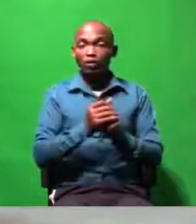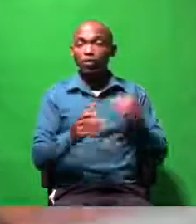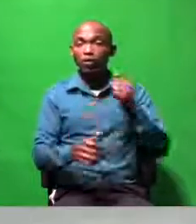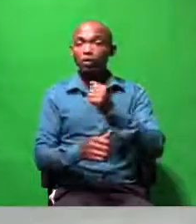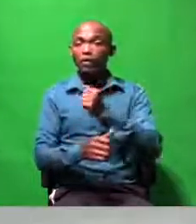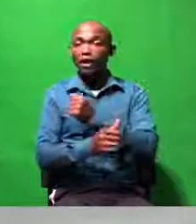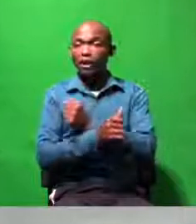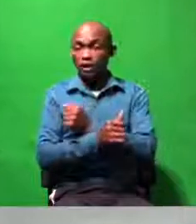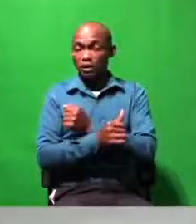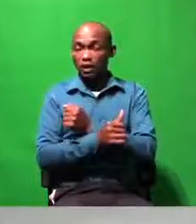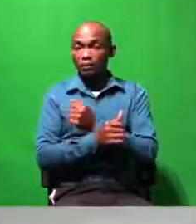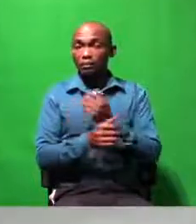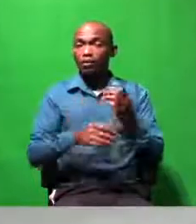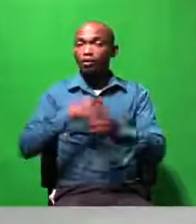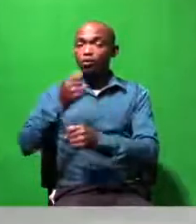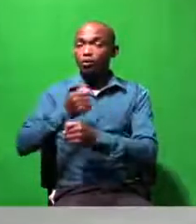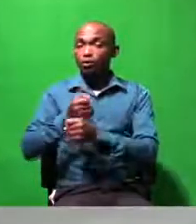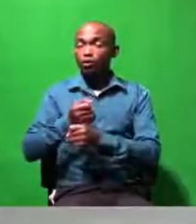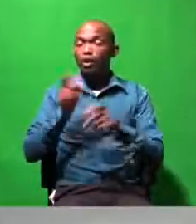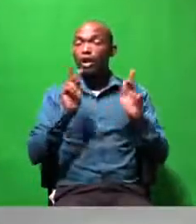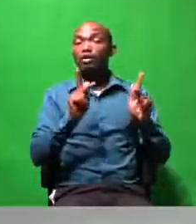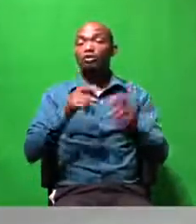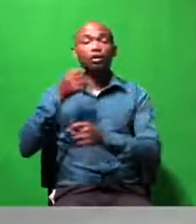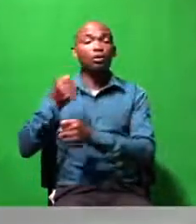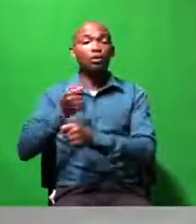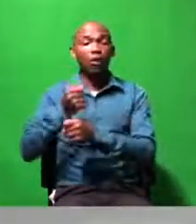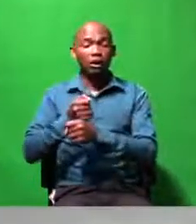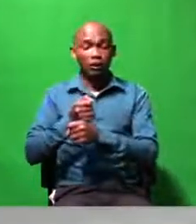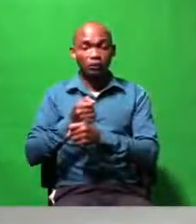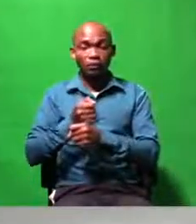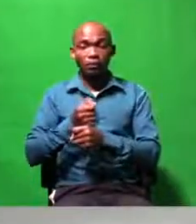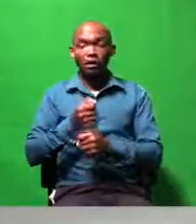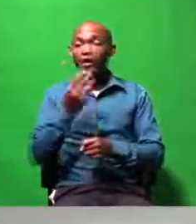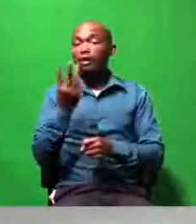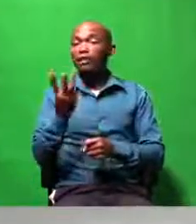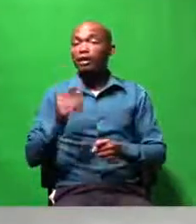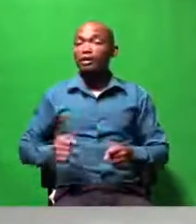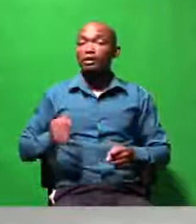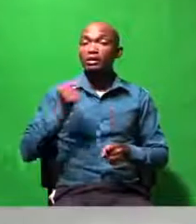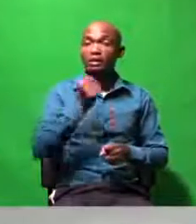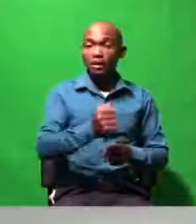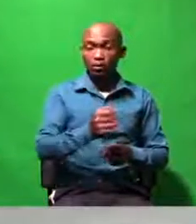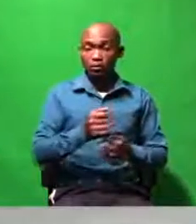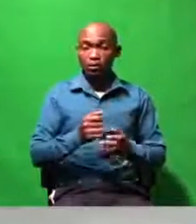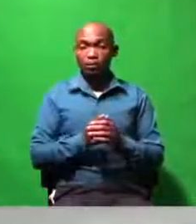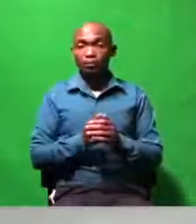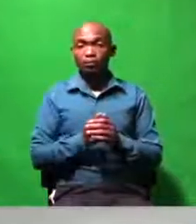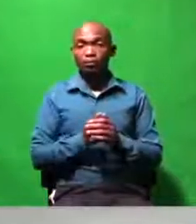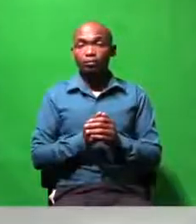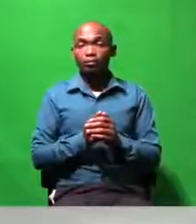to do the actual work. And the third step is